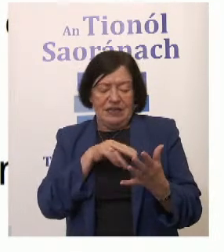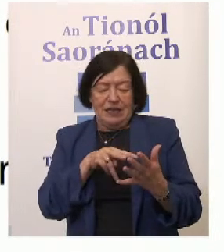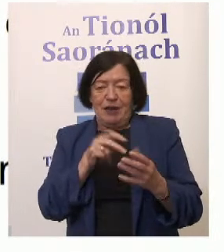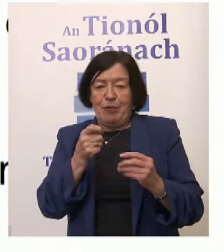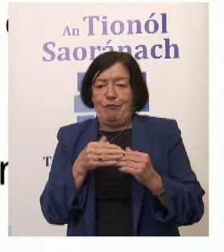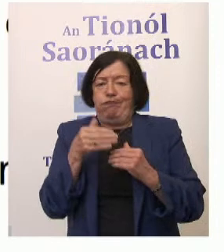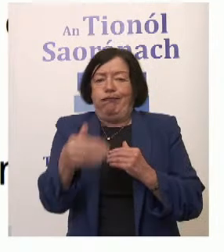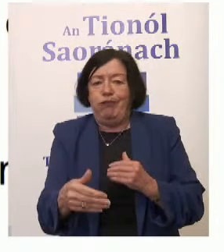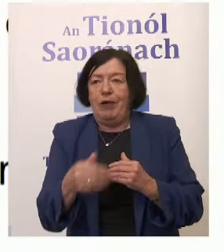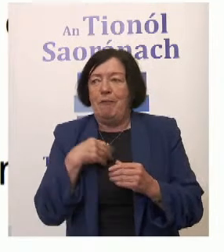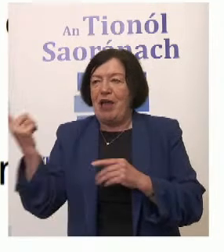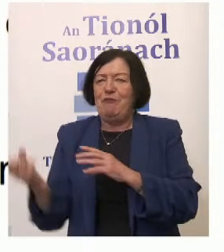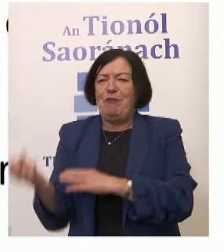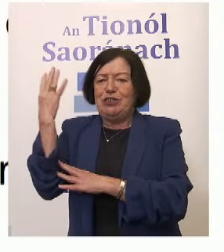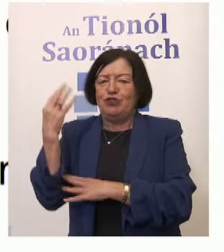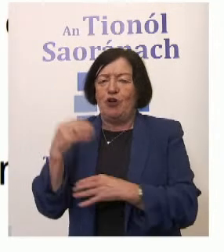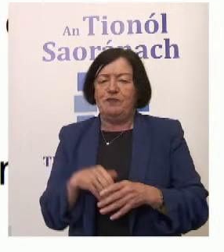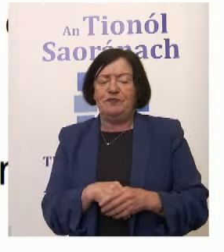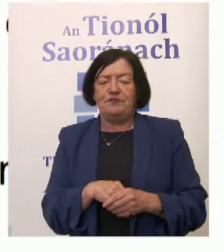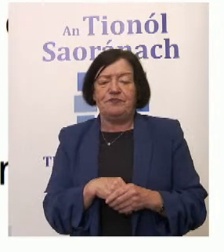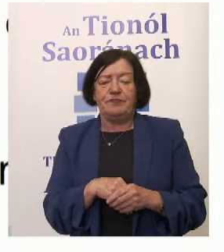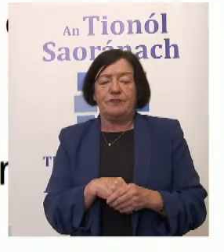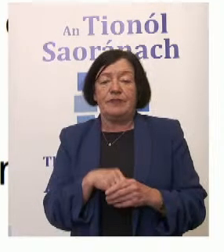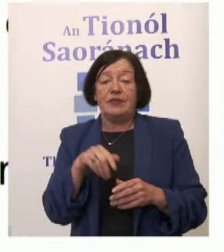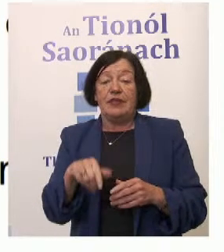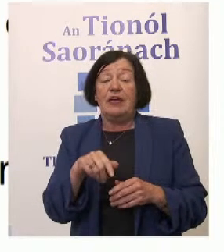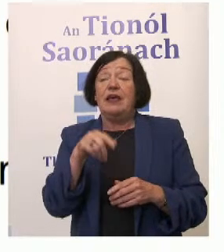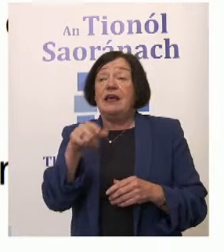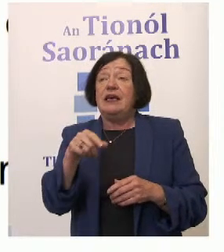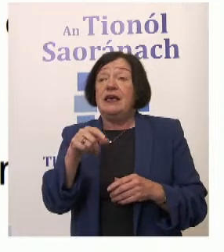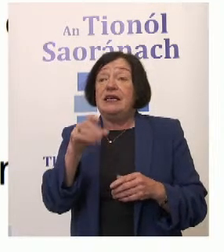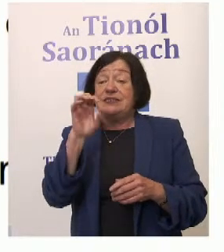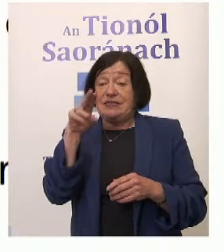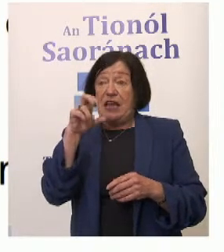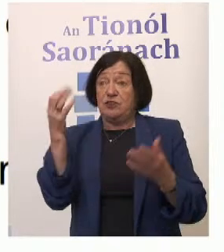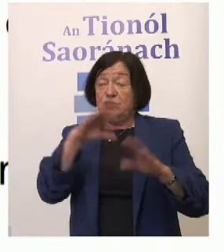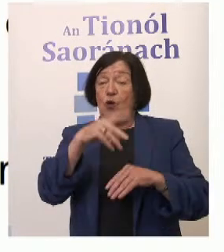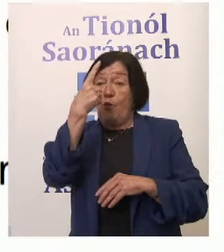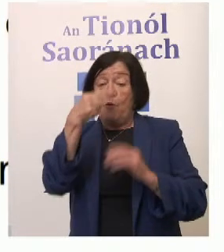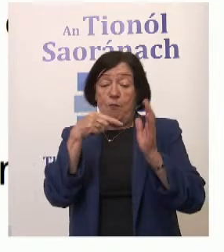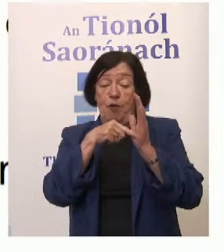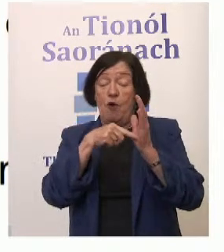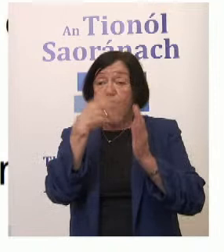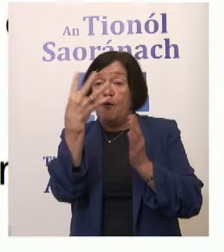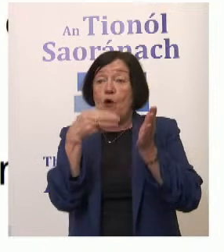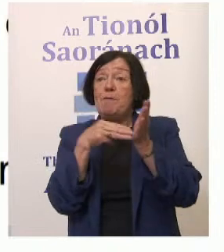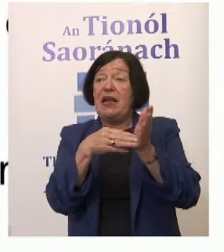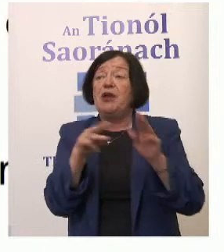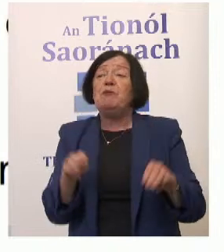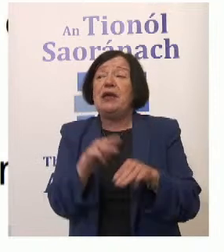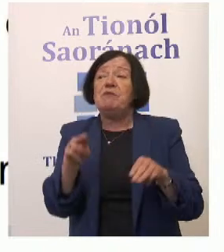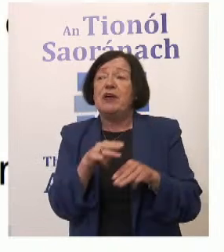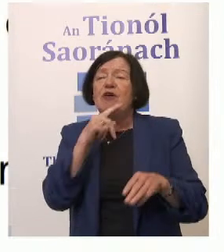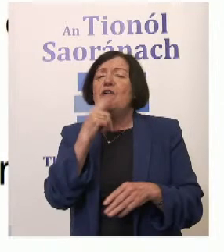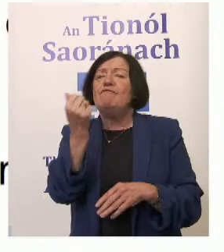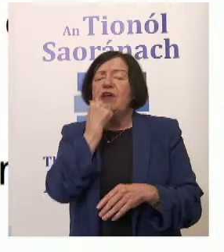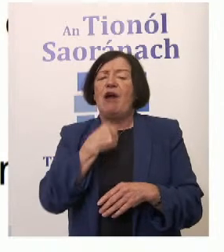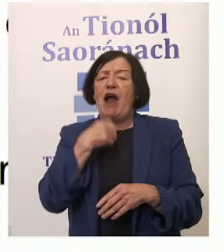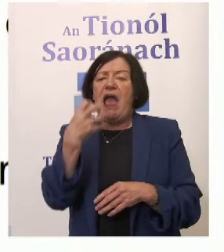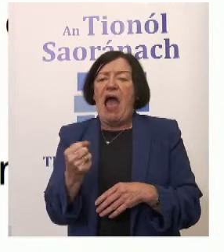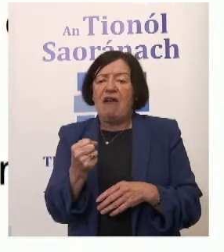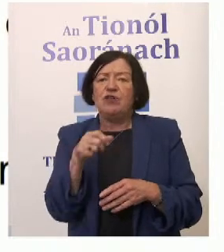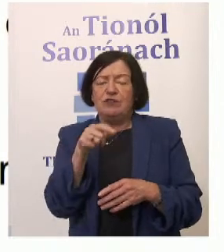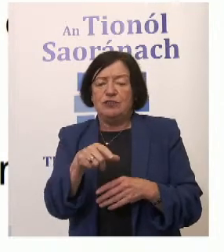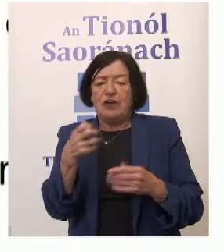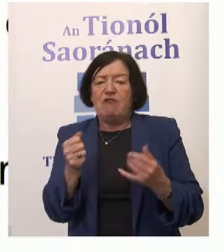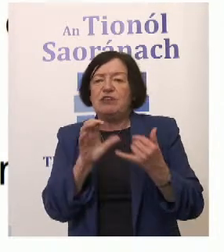of my slides. So the latest census has it at 1.4 million people, but the figures I have I didn't get a